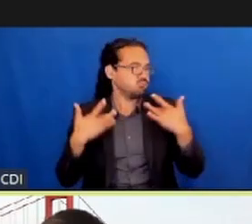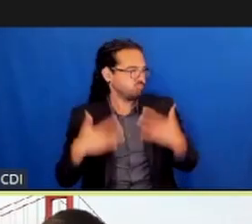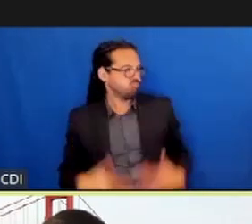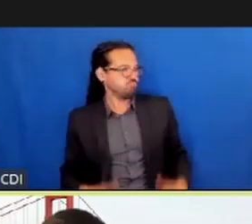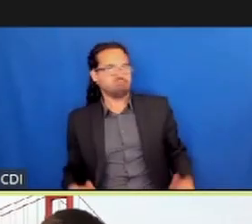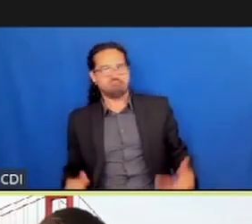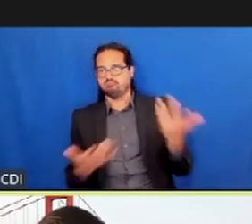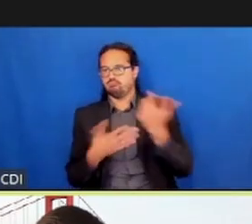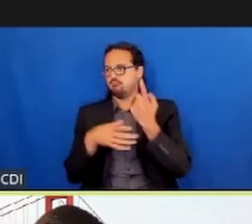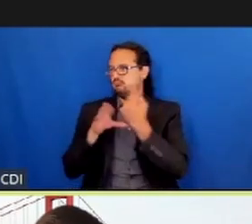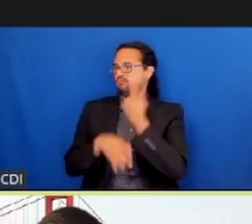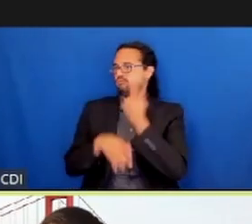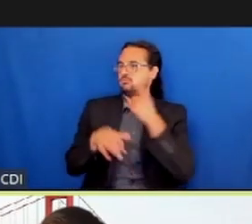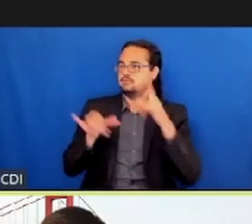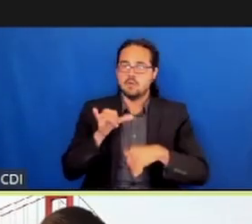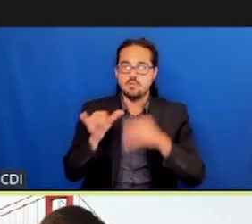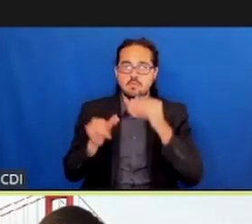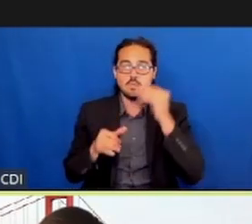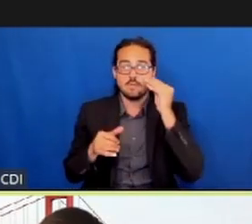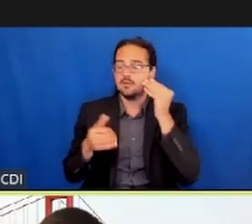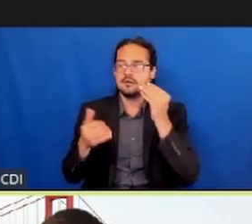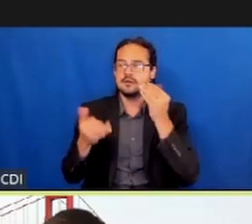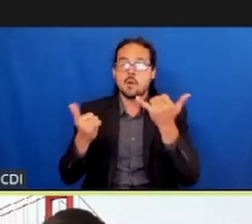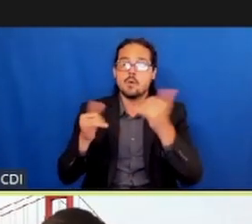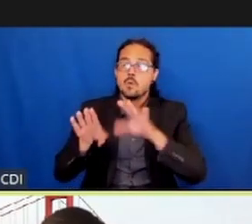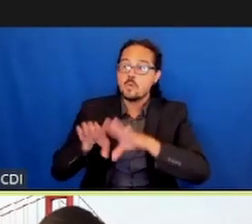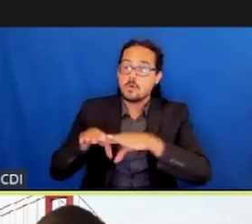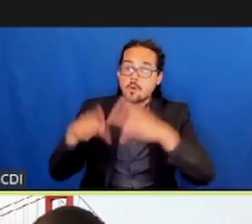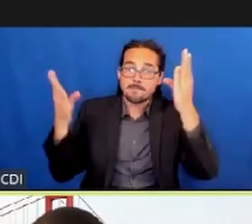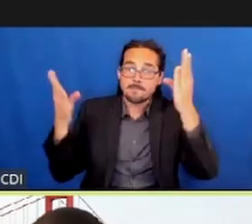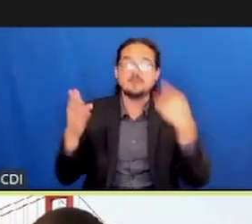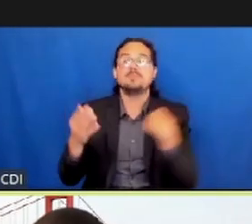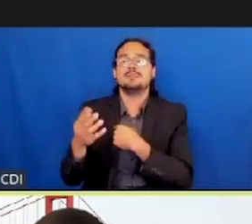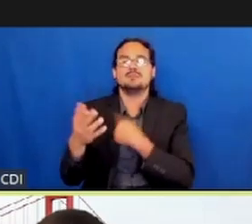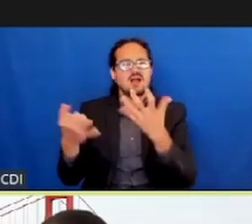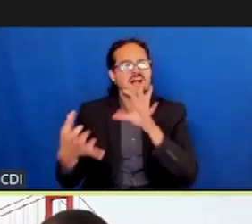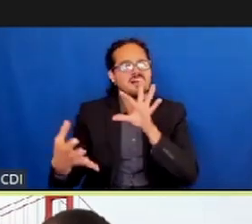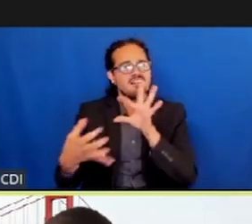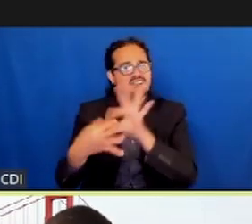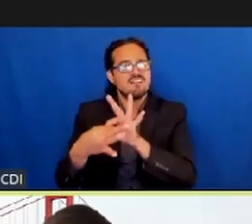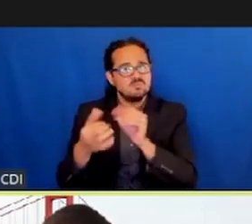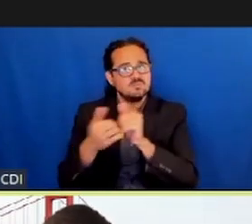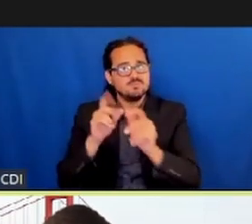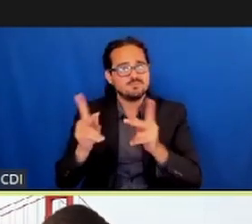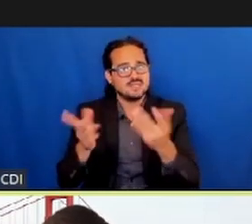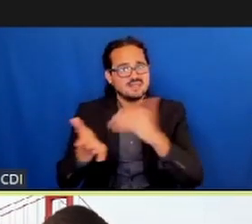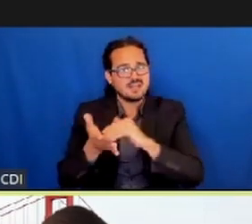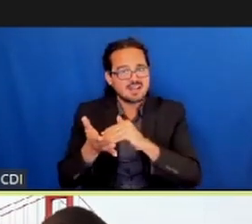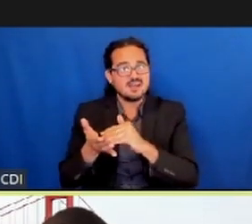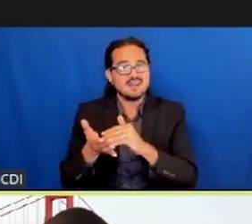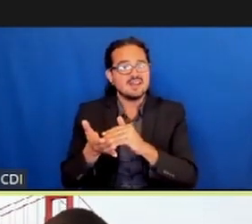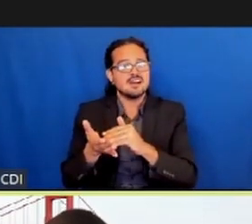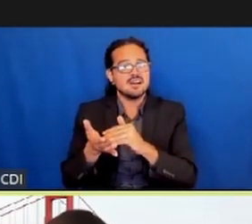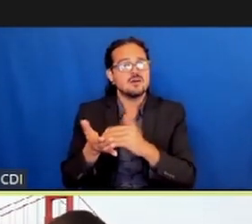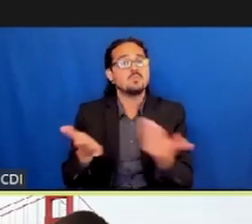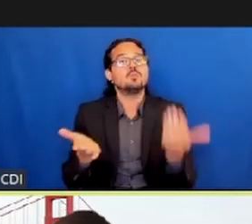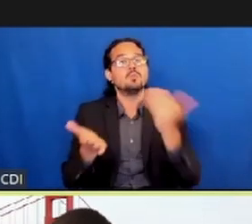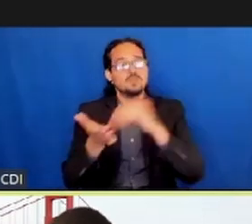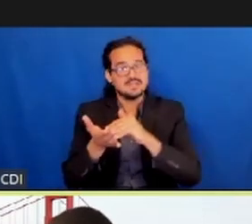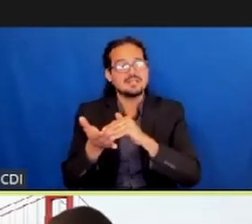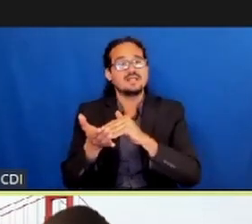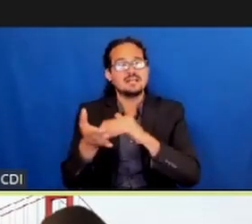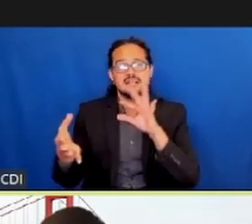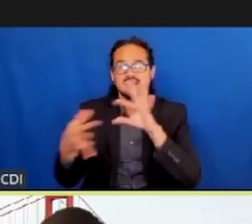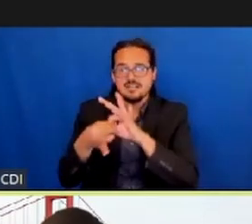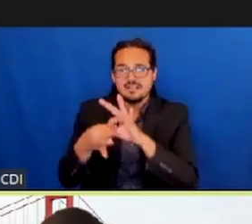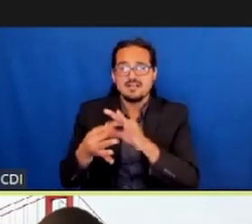part of that reconnection has meant a renewed appreciation for public space, particularly in our city centers. The